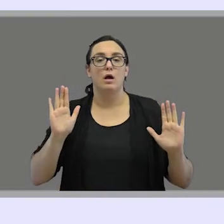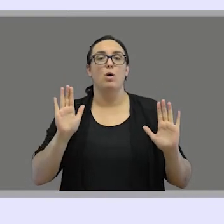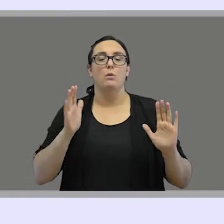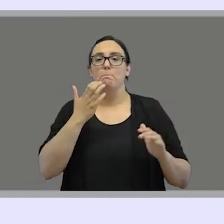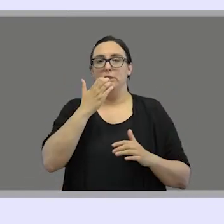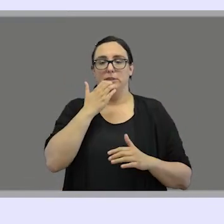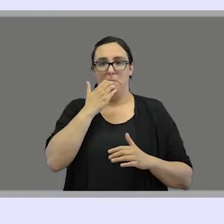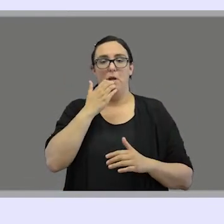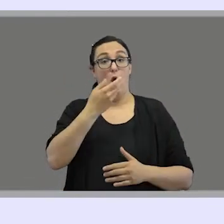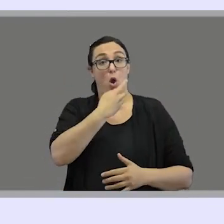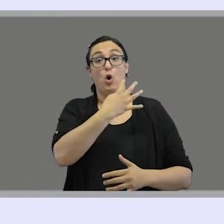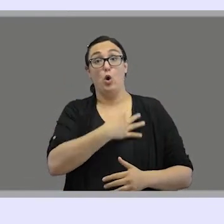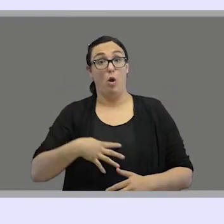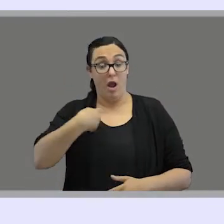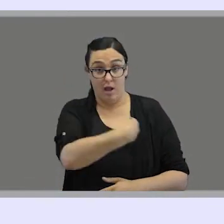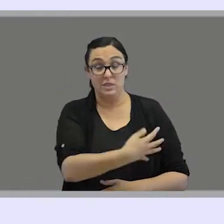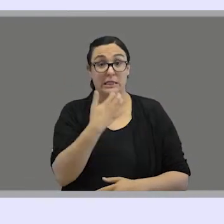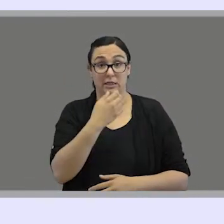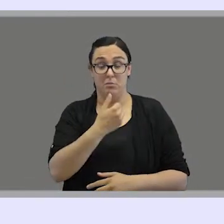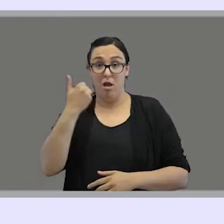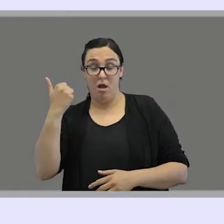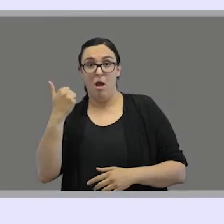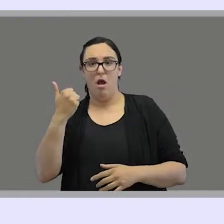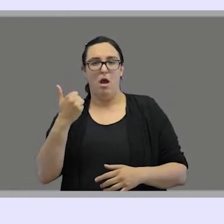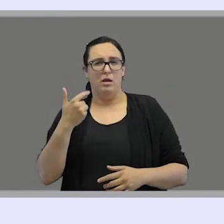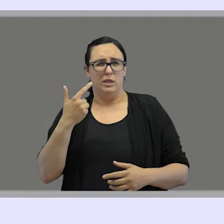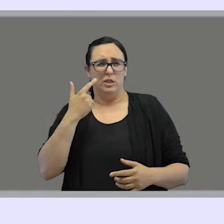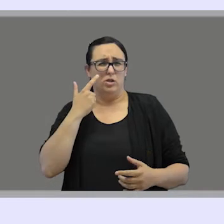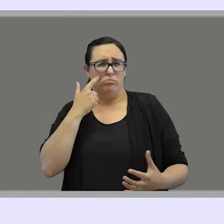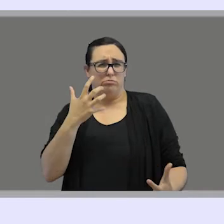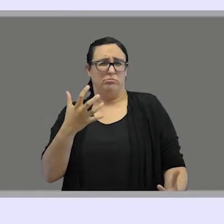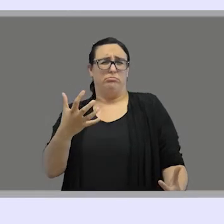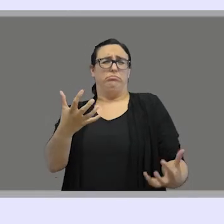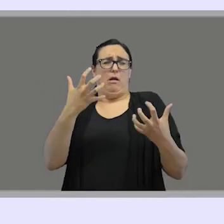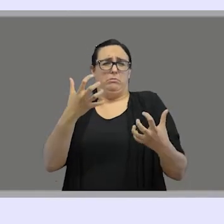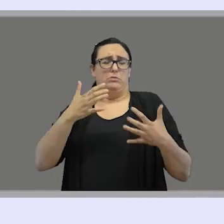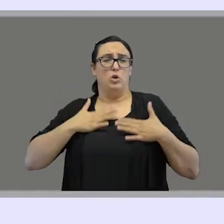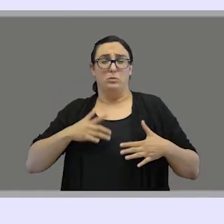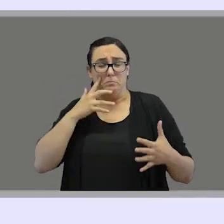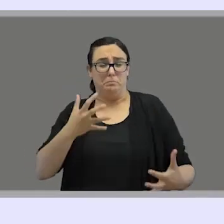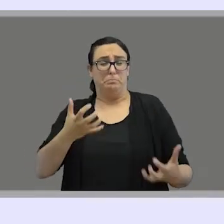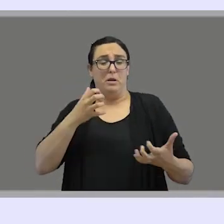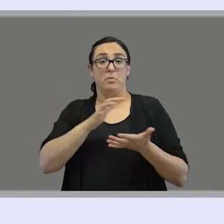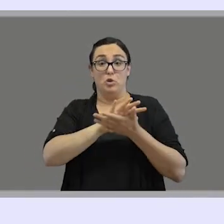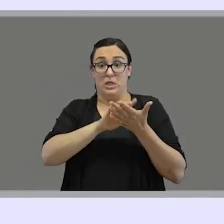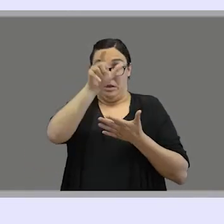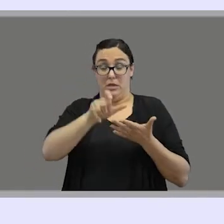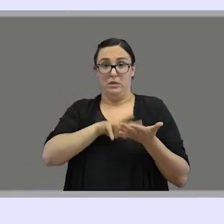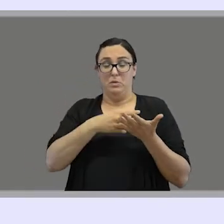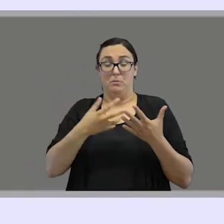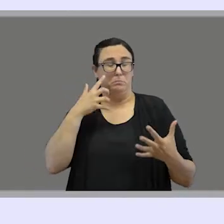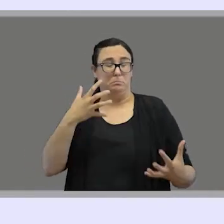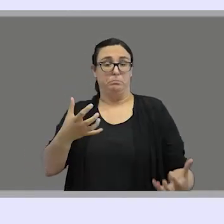but the thing is that, for example, in the Croatian example, the too bright color of the clothes of the